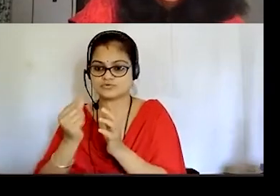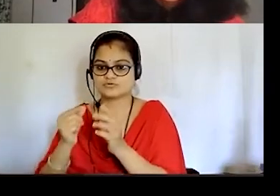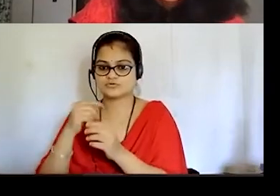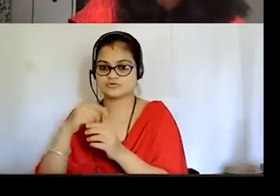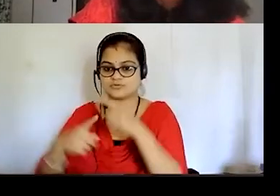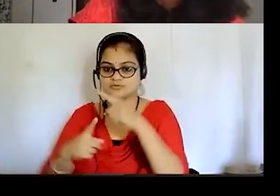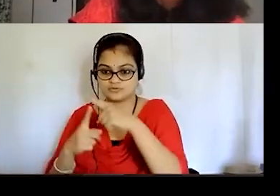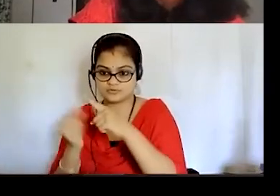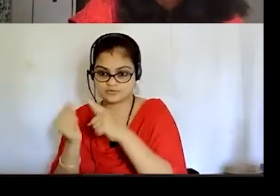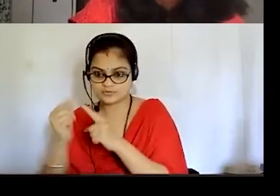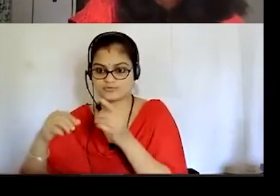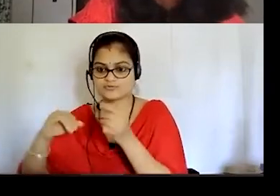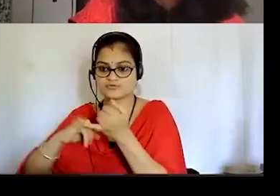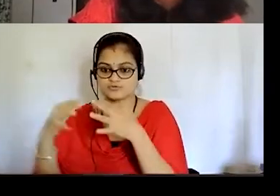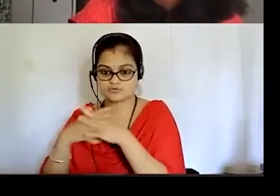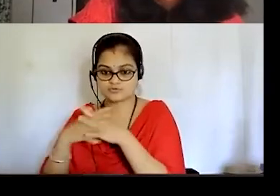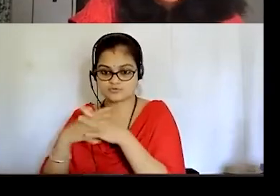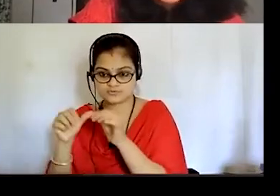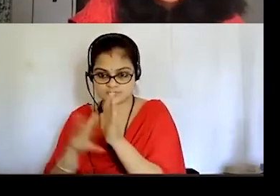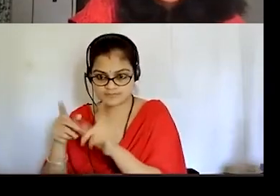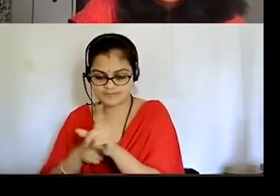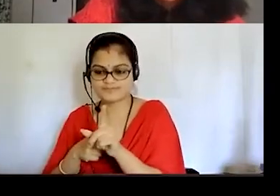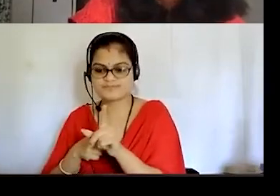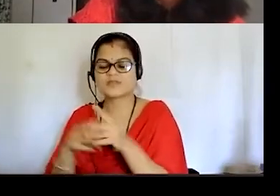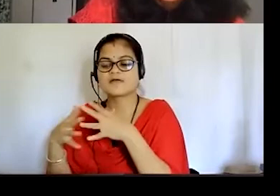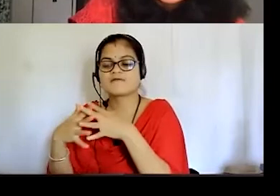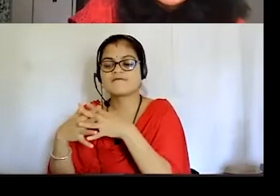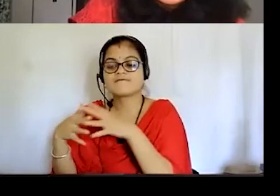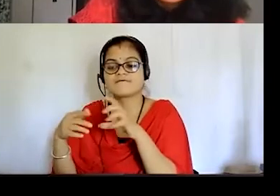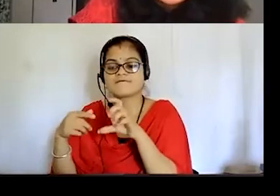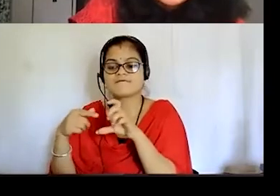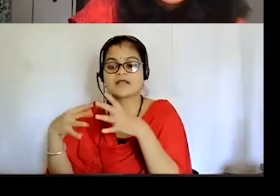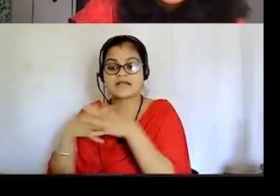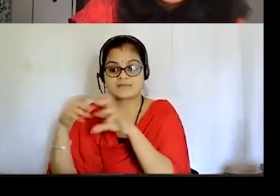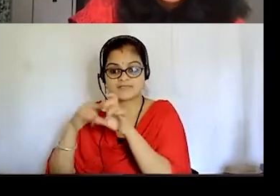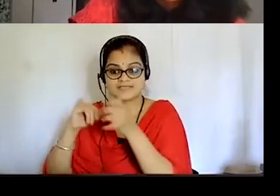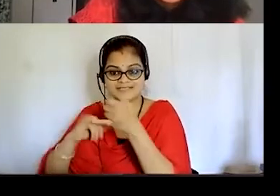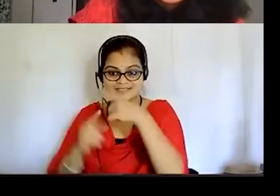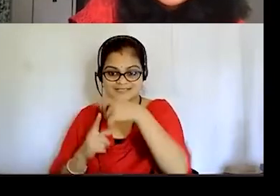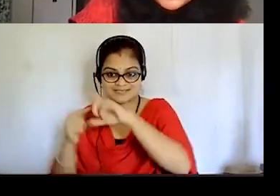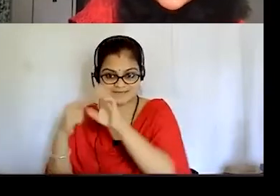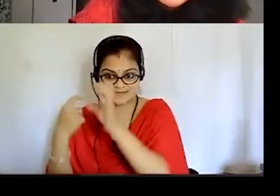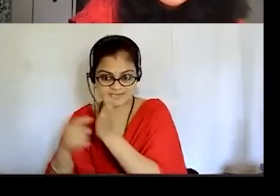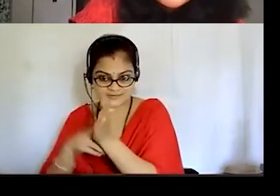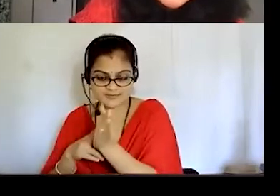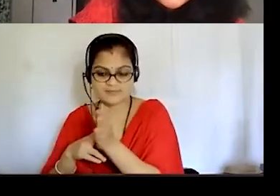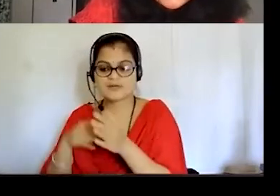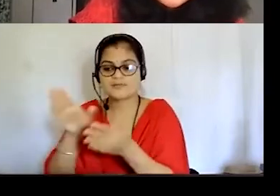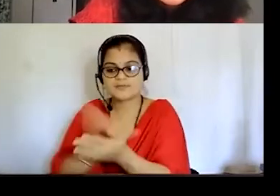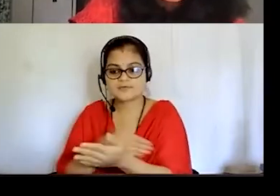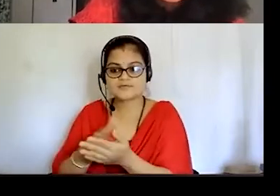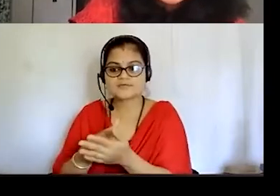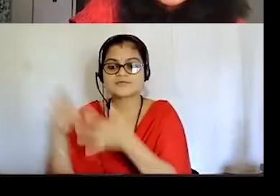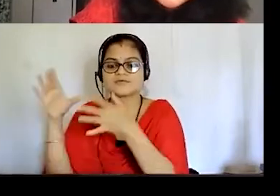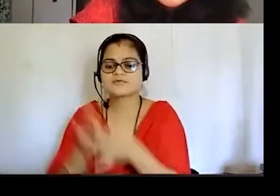shloks and set them to Western C major scale. The corresponding rag that are approximately based on